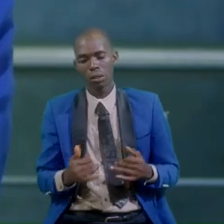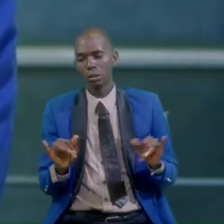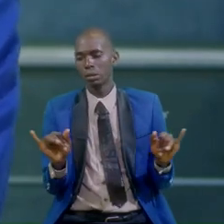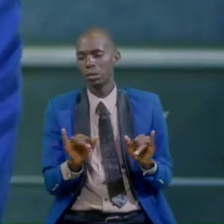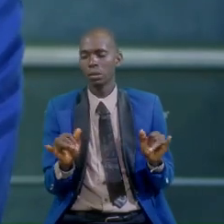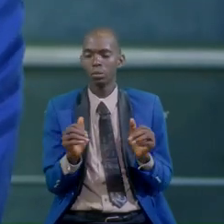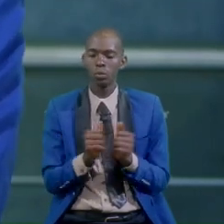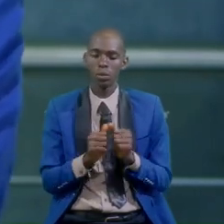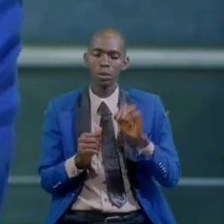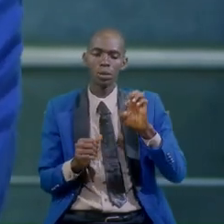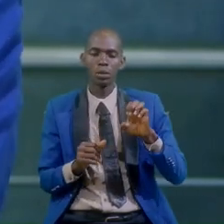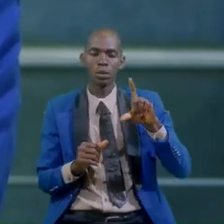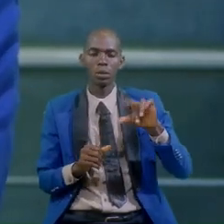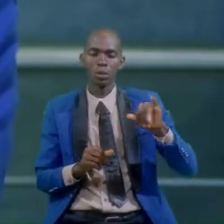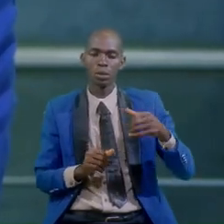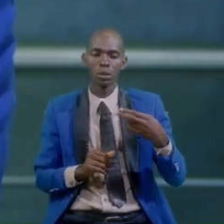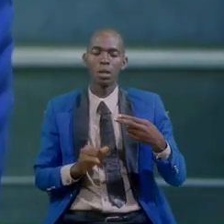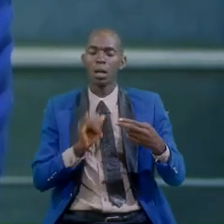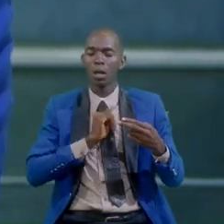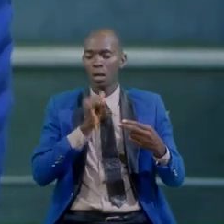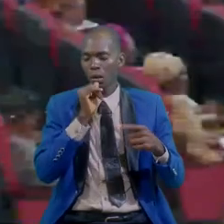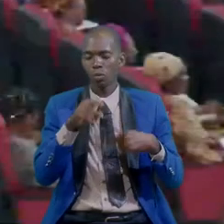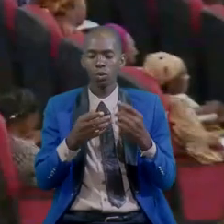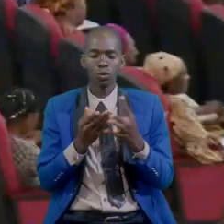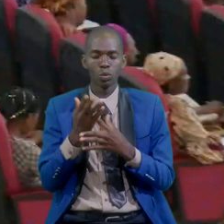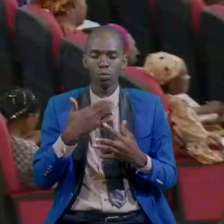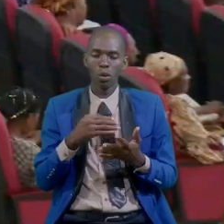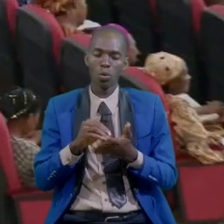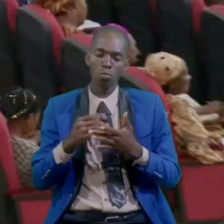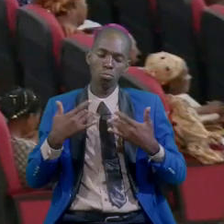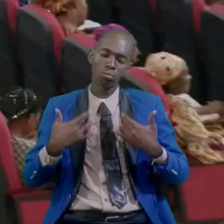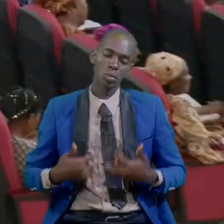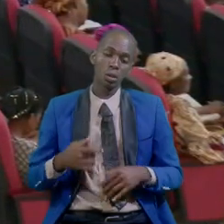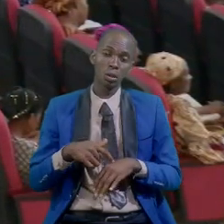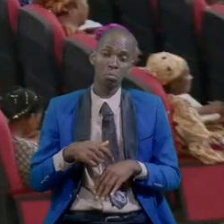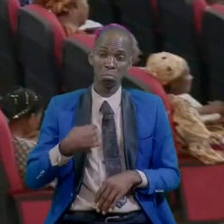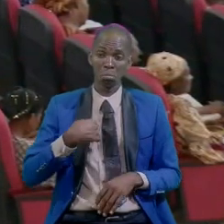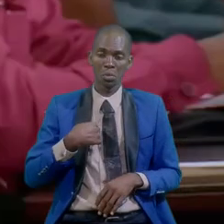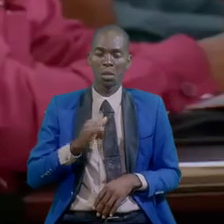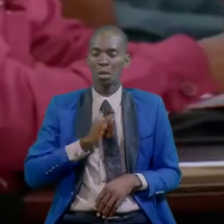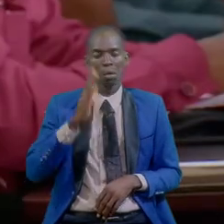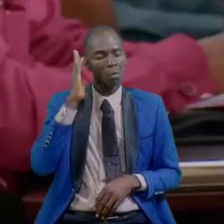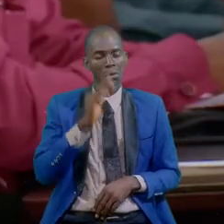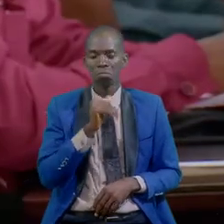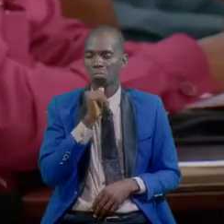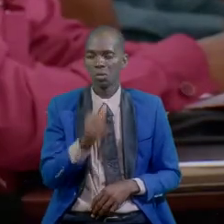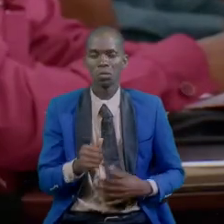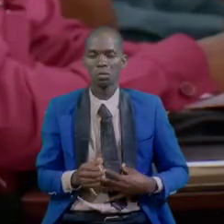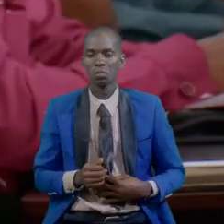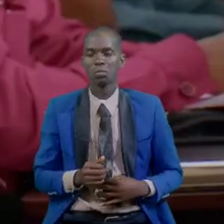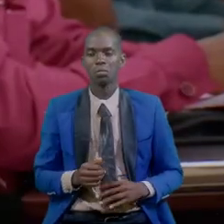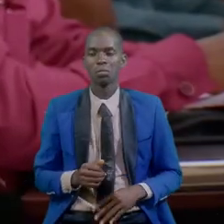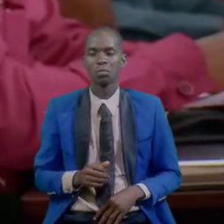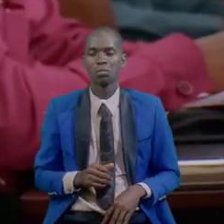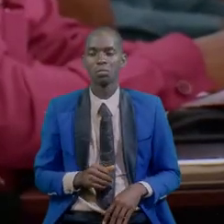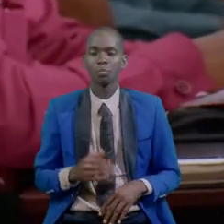my depressing time." I will not. I said, I will not. My